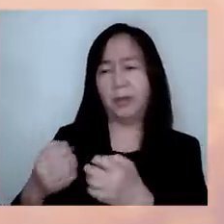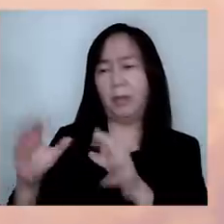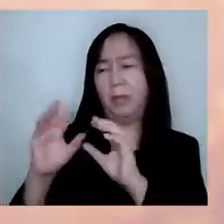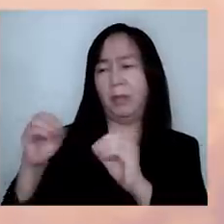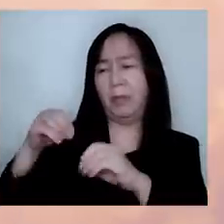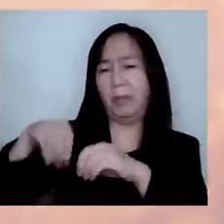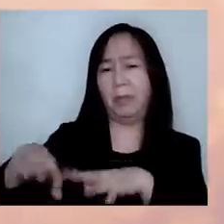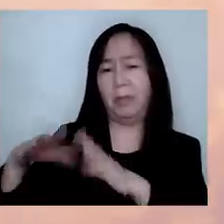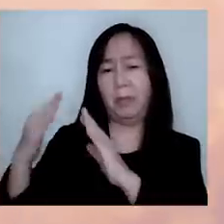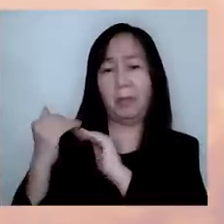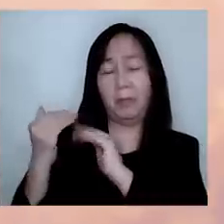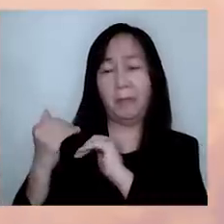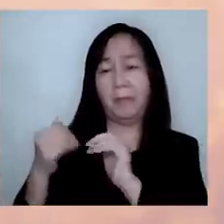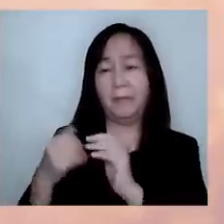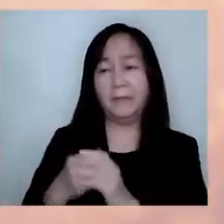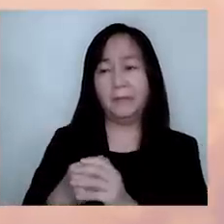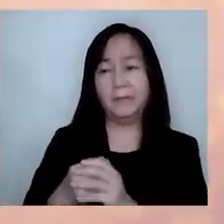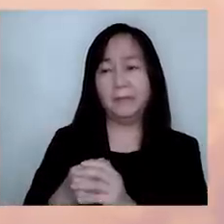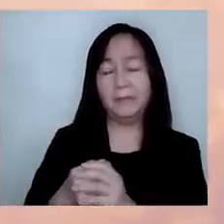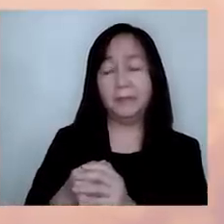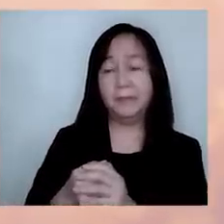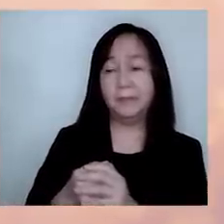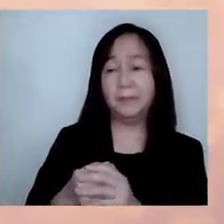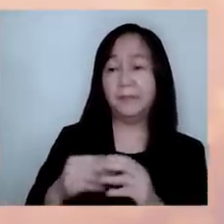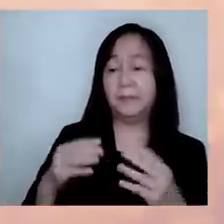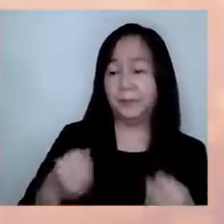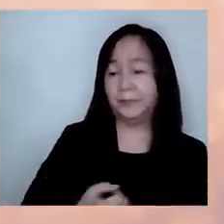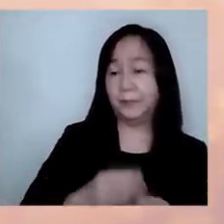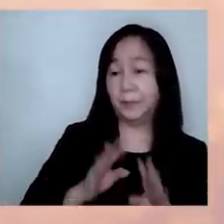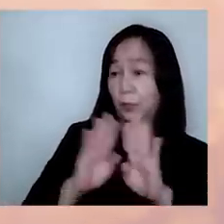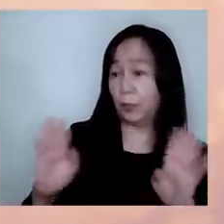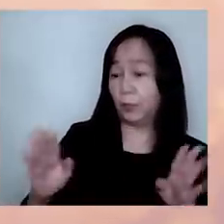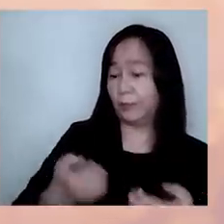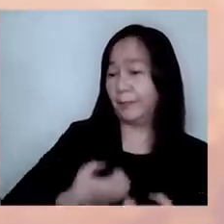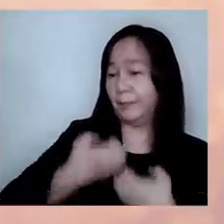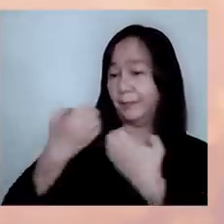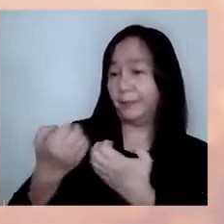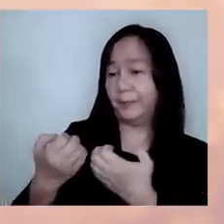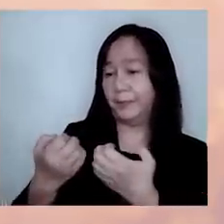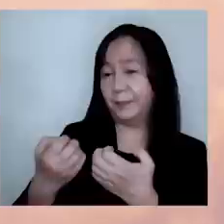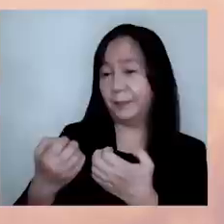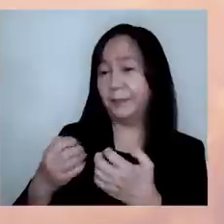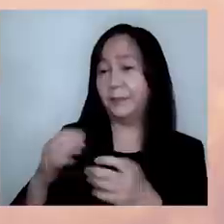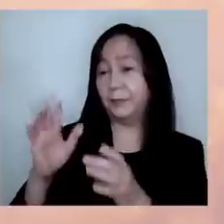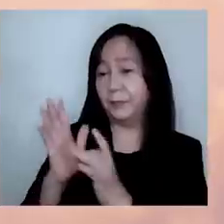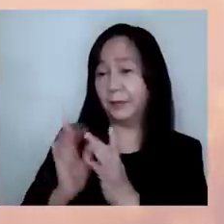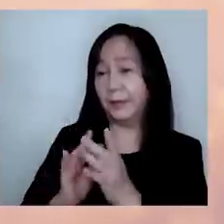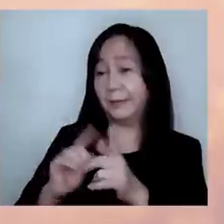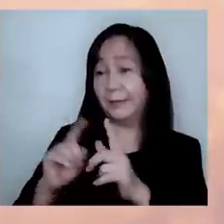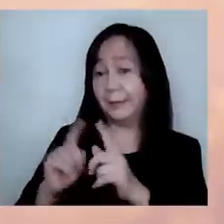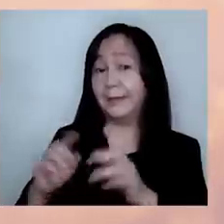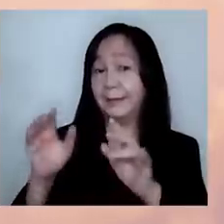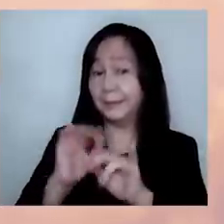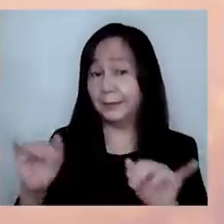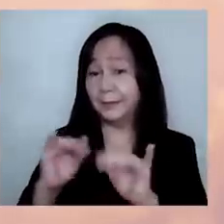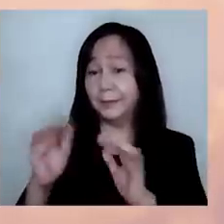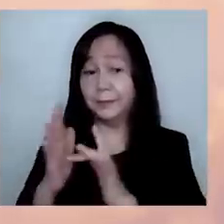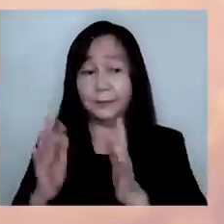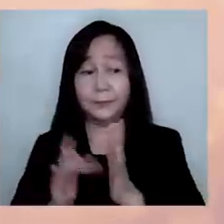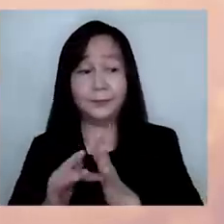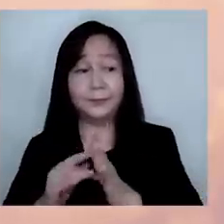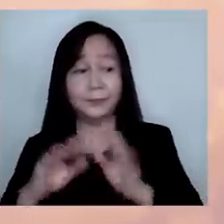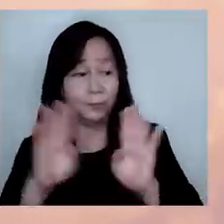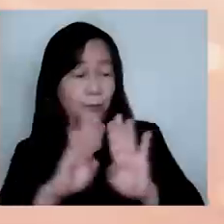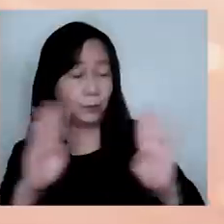they opened up to him and in turn he opened he interpreted the scriptures for them about the